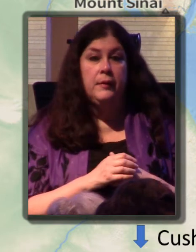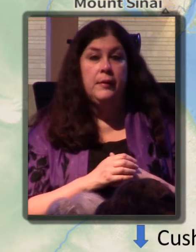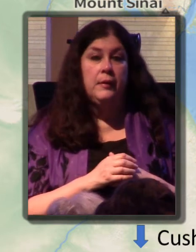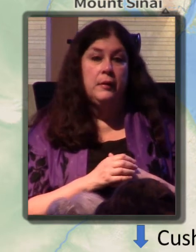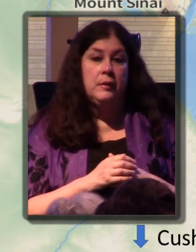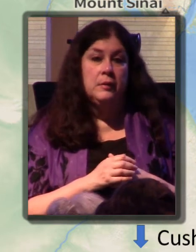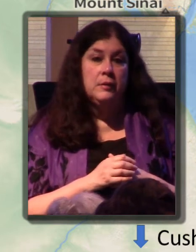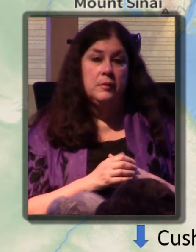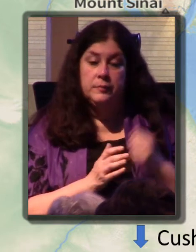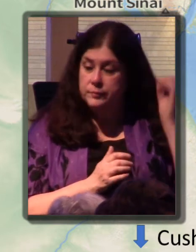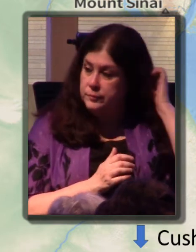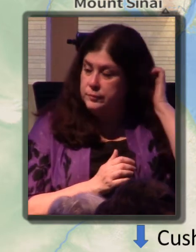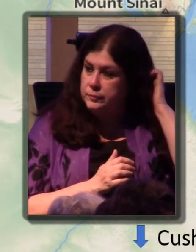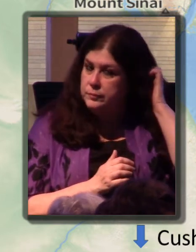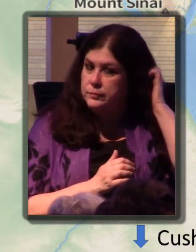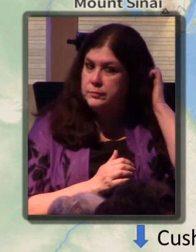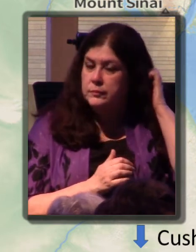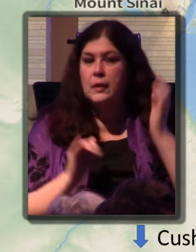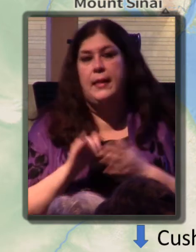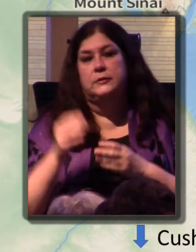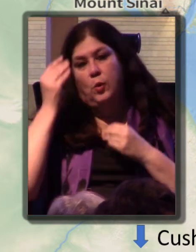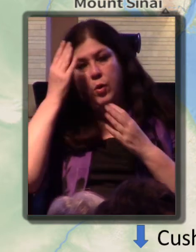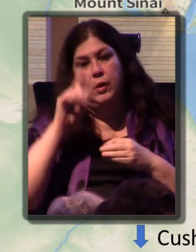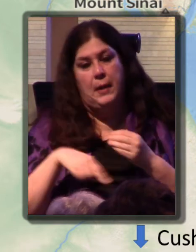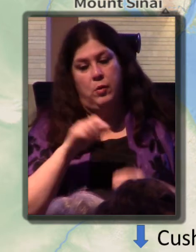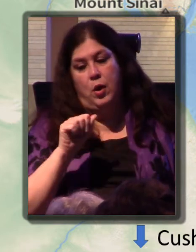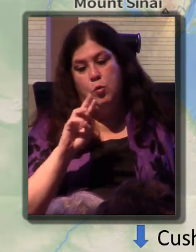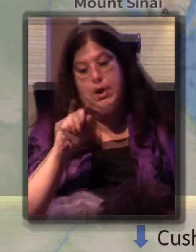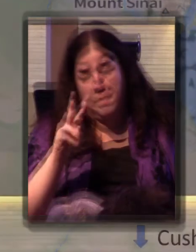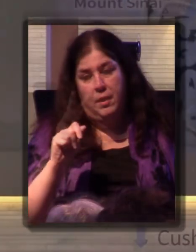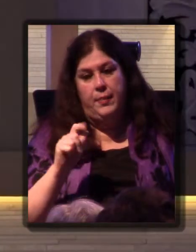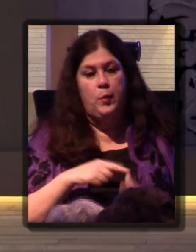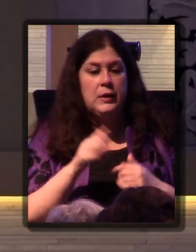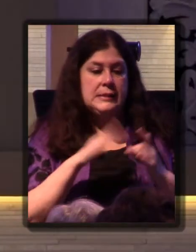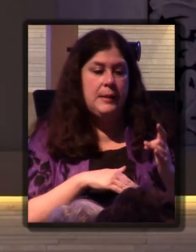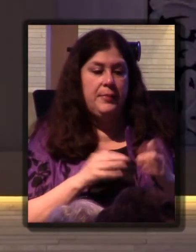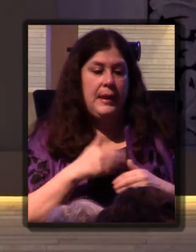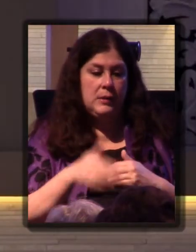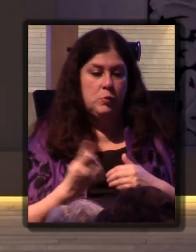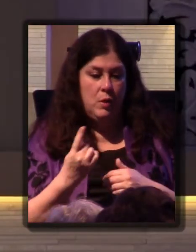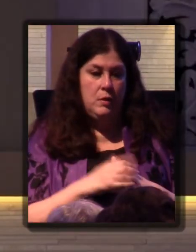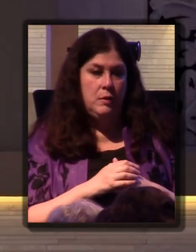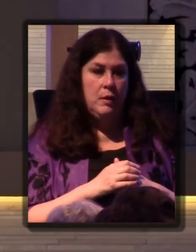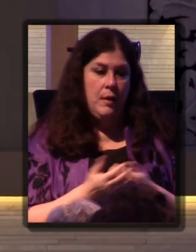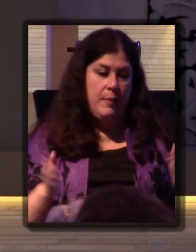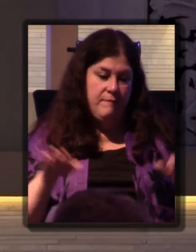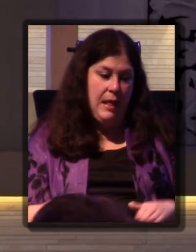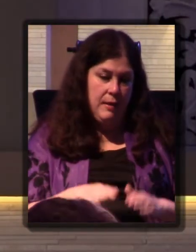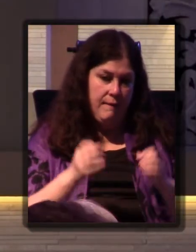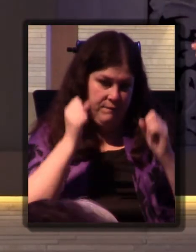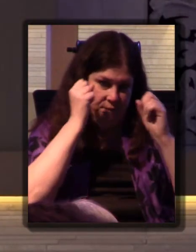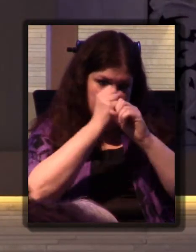come? And so that's the oracle about Arabia. And then we're going to skip over the next oracle,